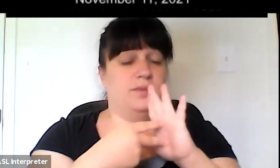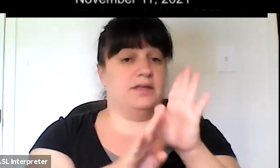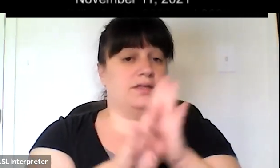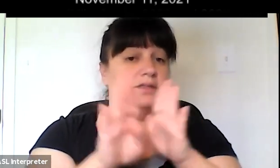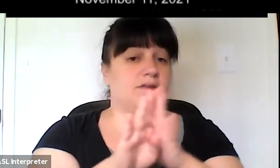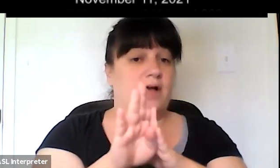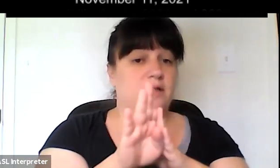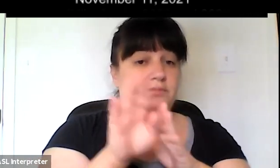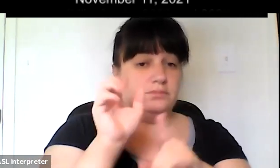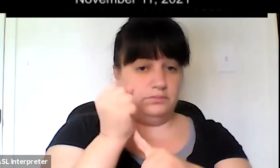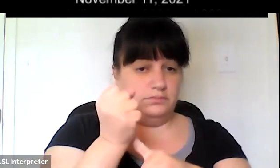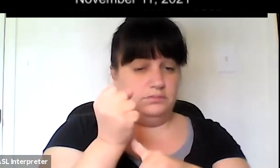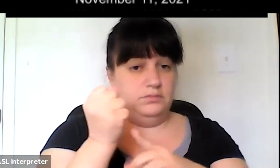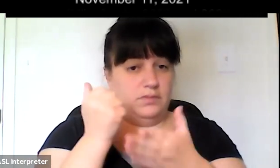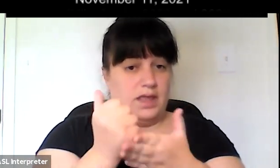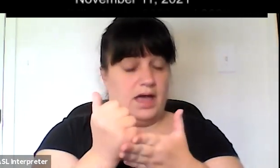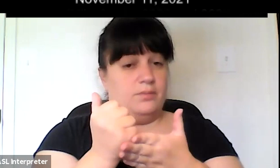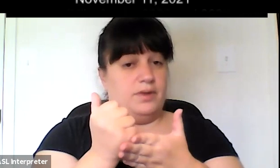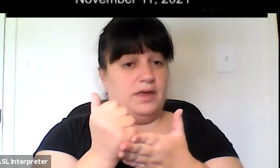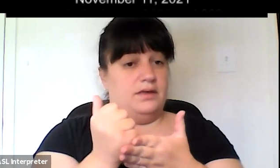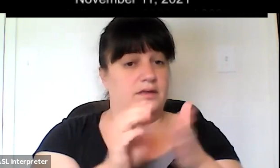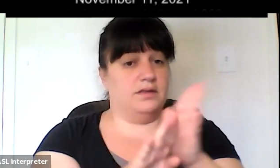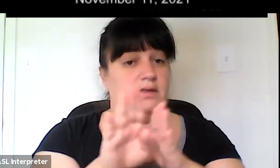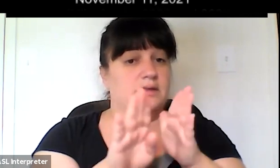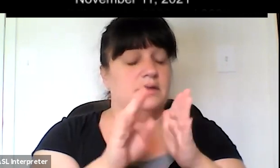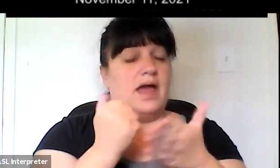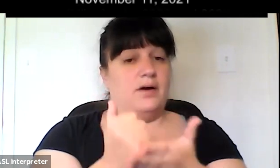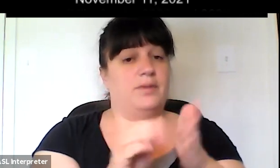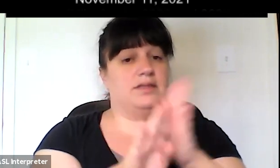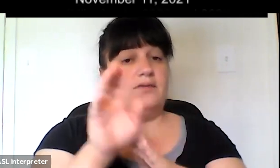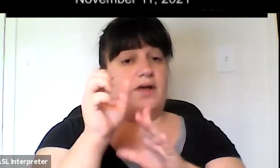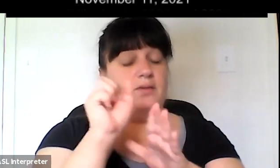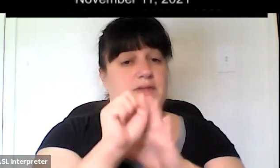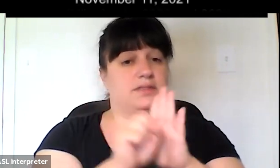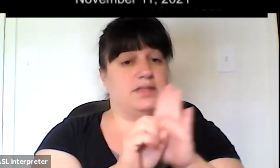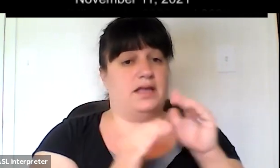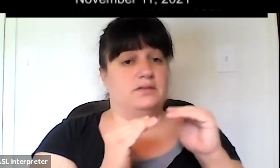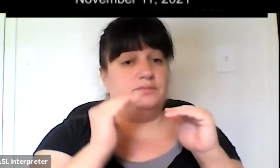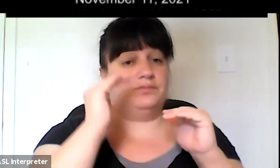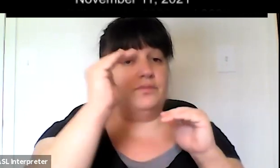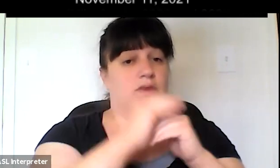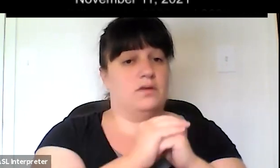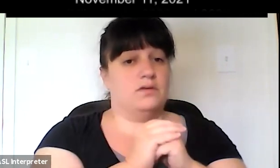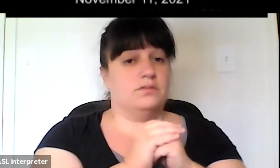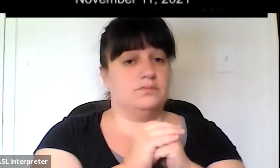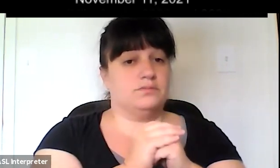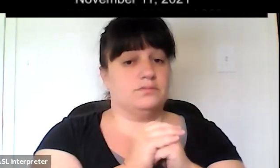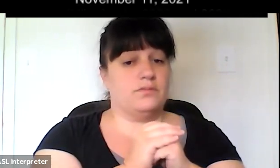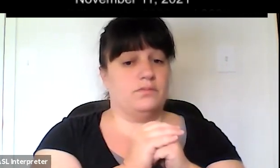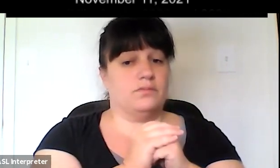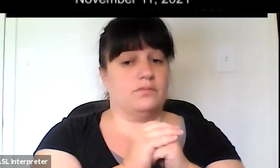developed states helping developing states rise up the rung in that ladder.